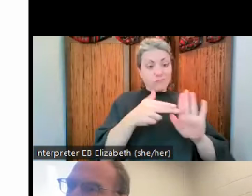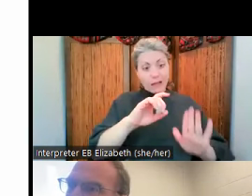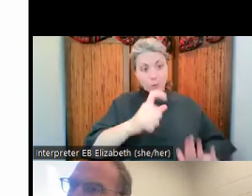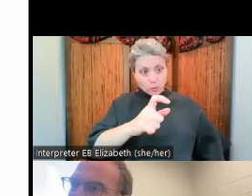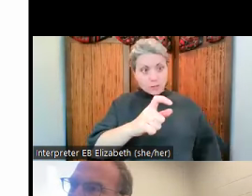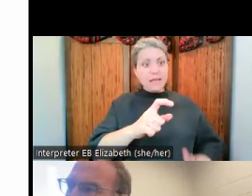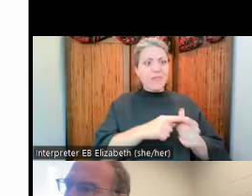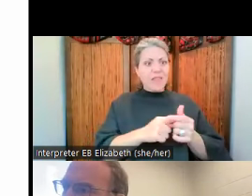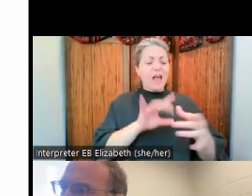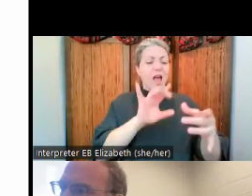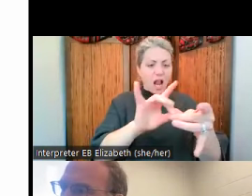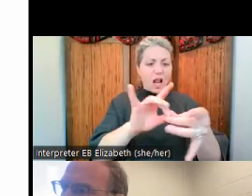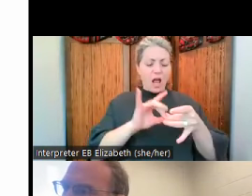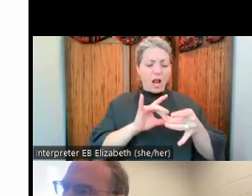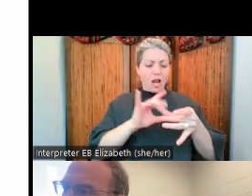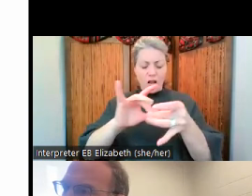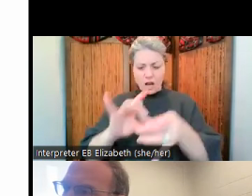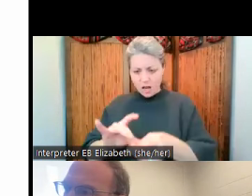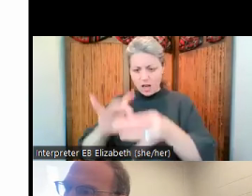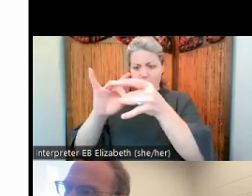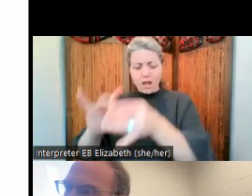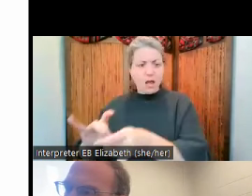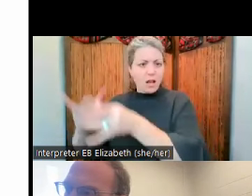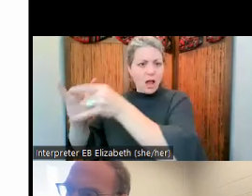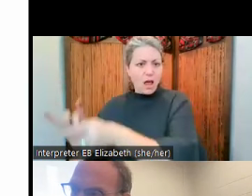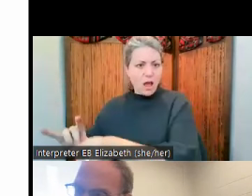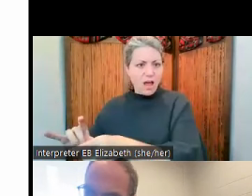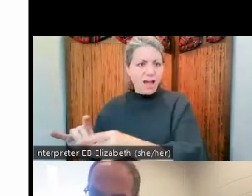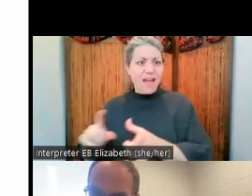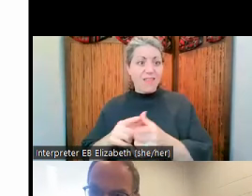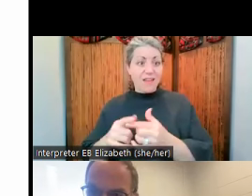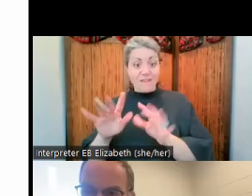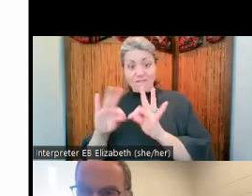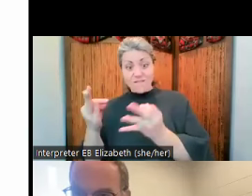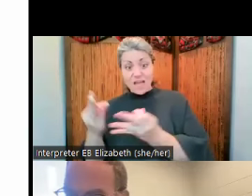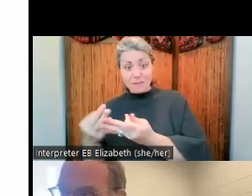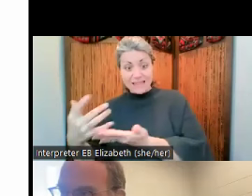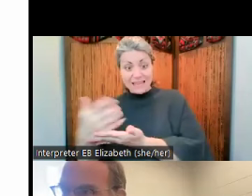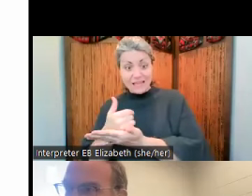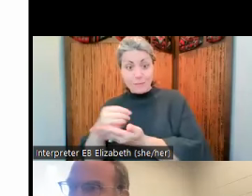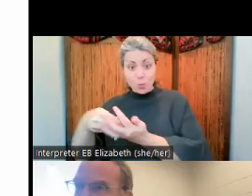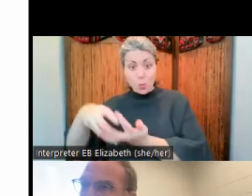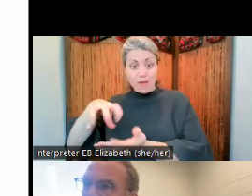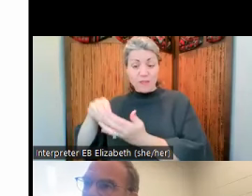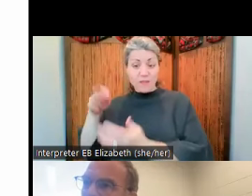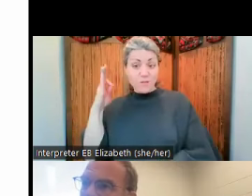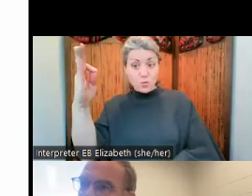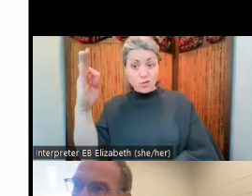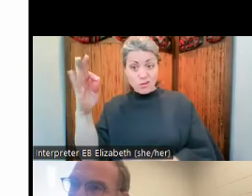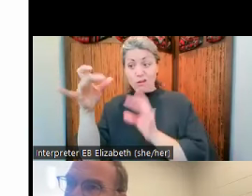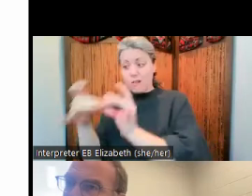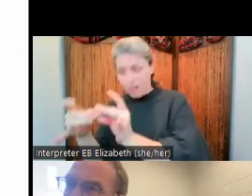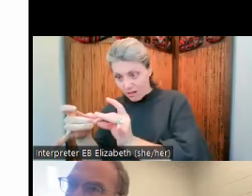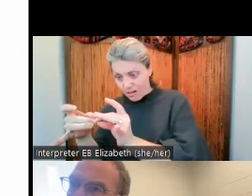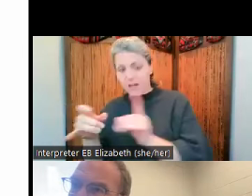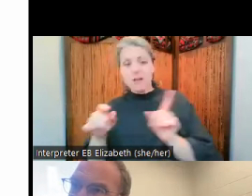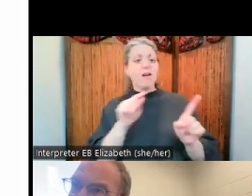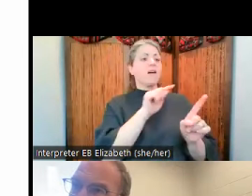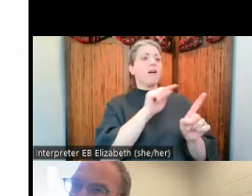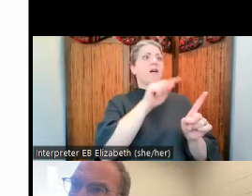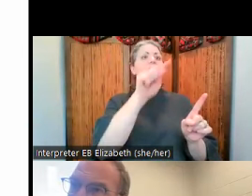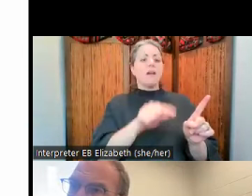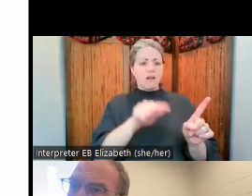and interconnections leading ultimately to the family's income and wealth at some point in the future. And knowing that